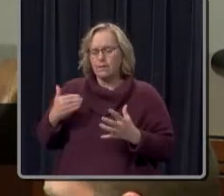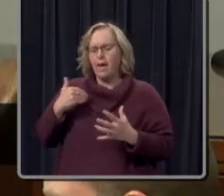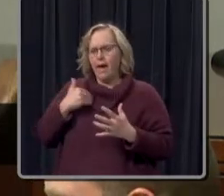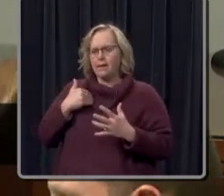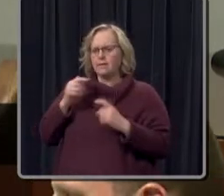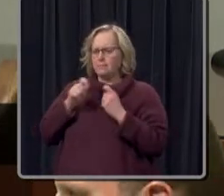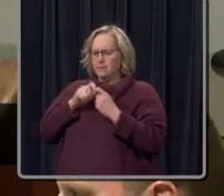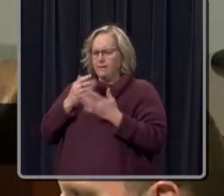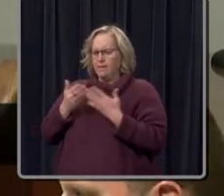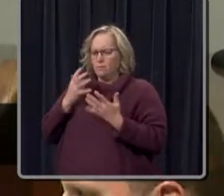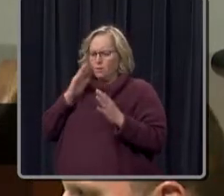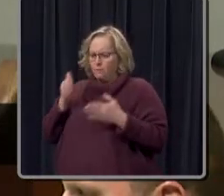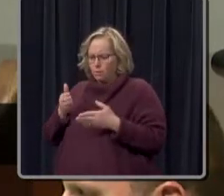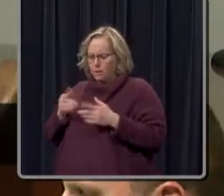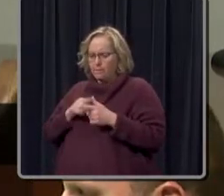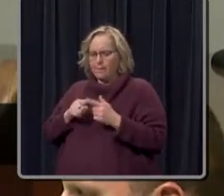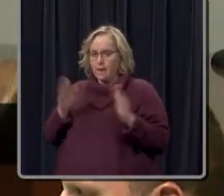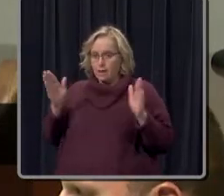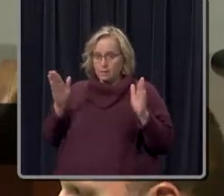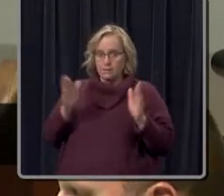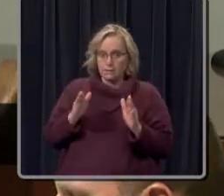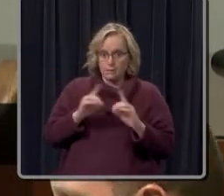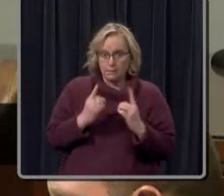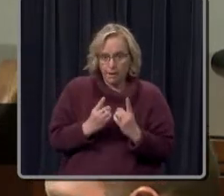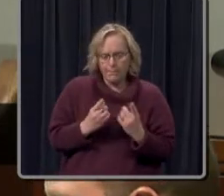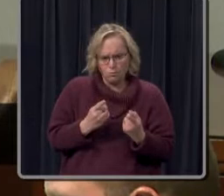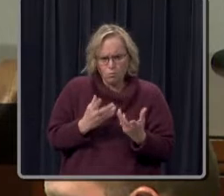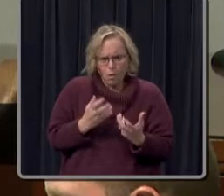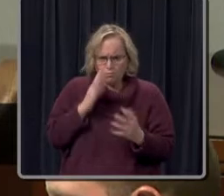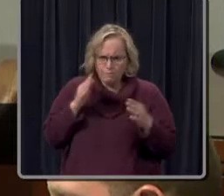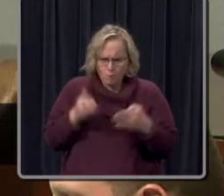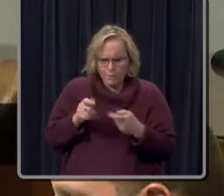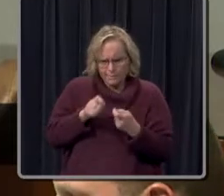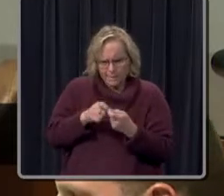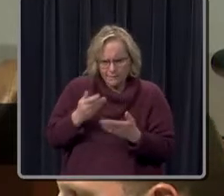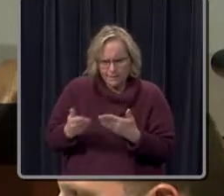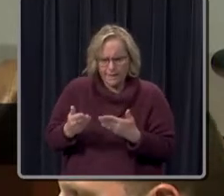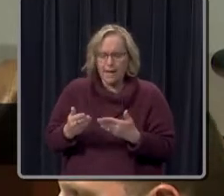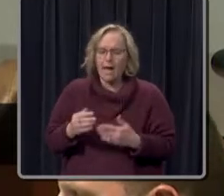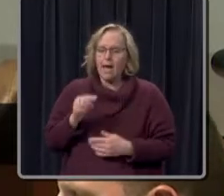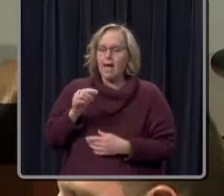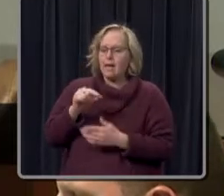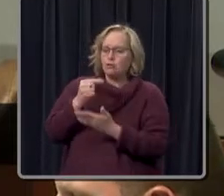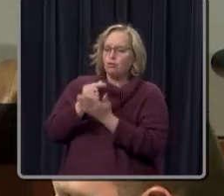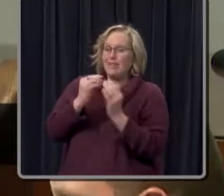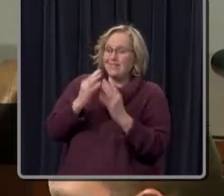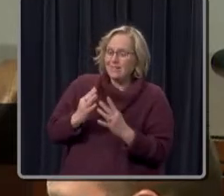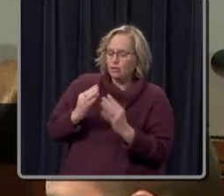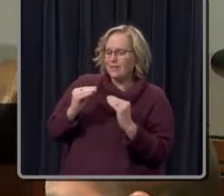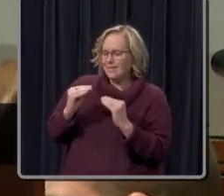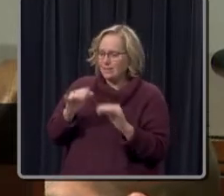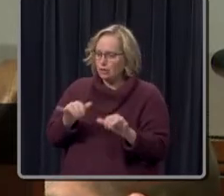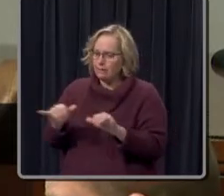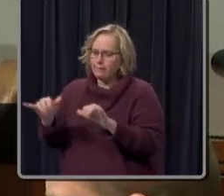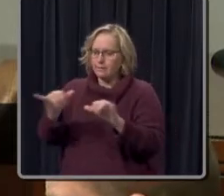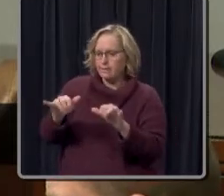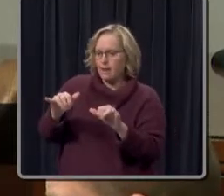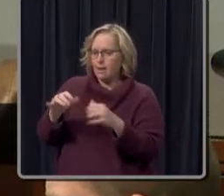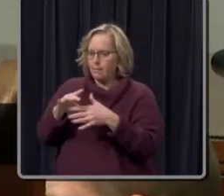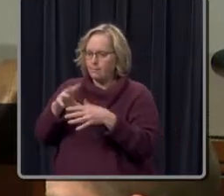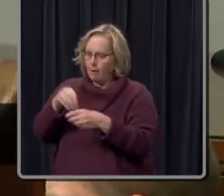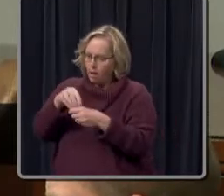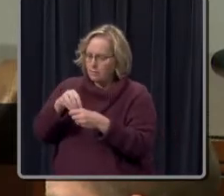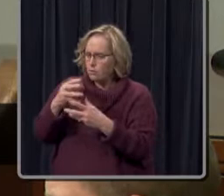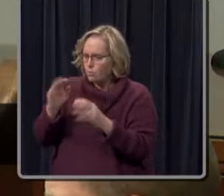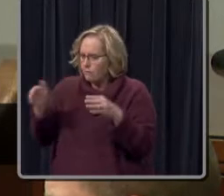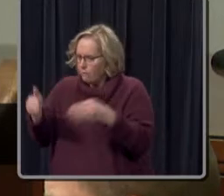but then as a department, you have things that you want to focus on. As grade level teachers teaching the same content, you have things that you want to focus on. And